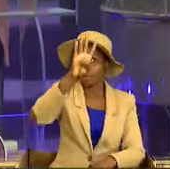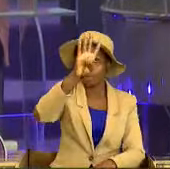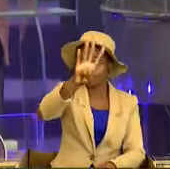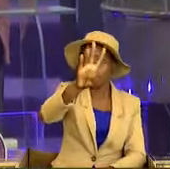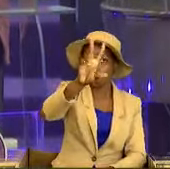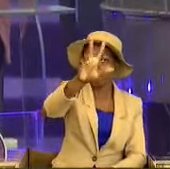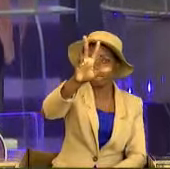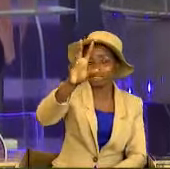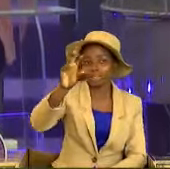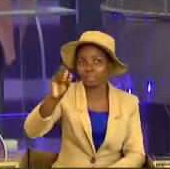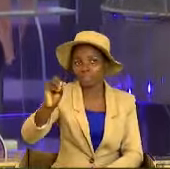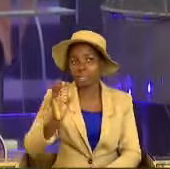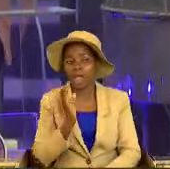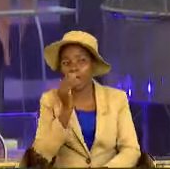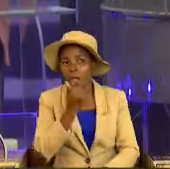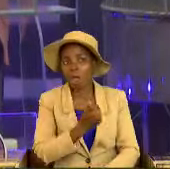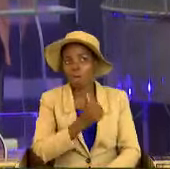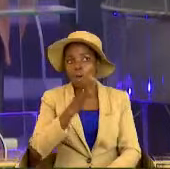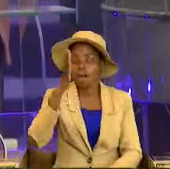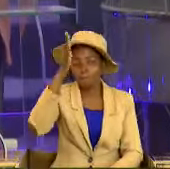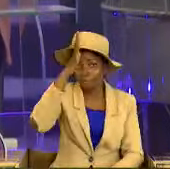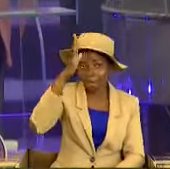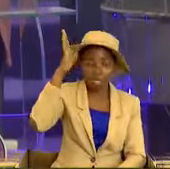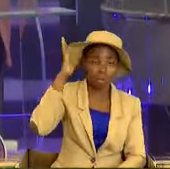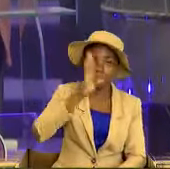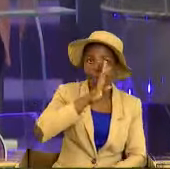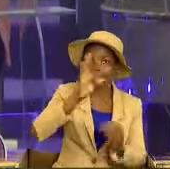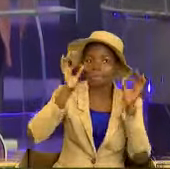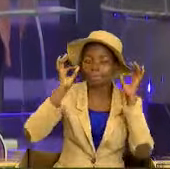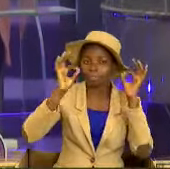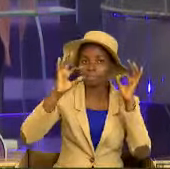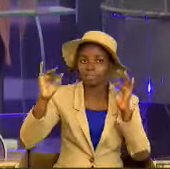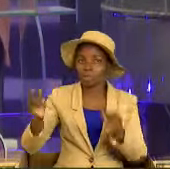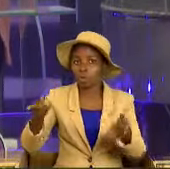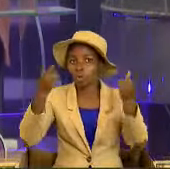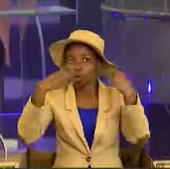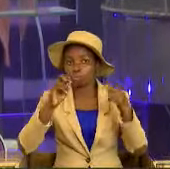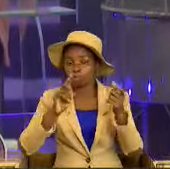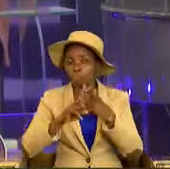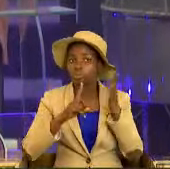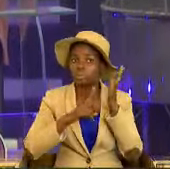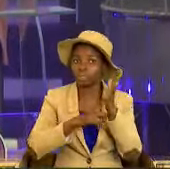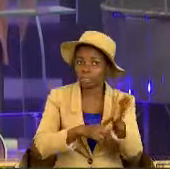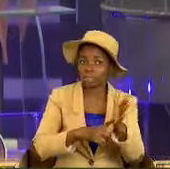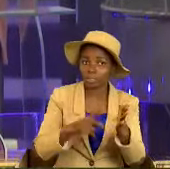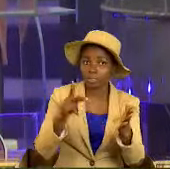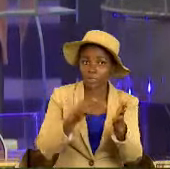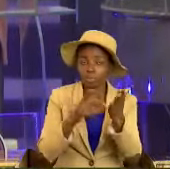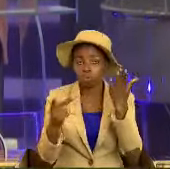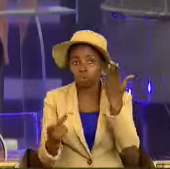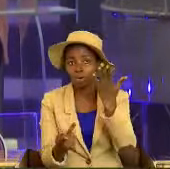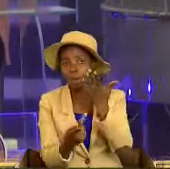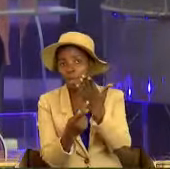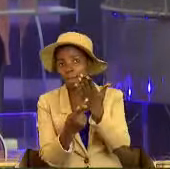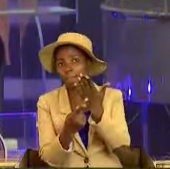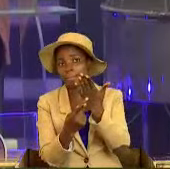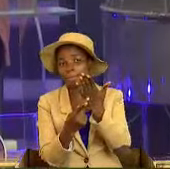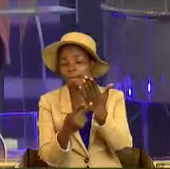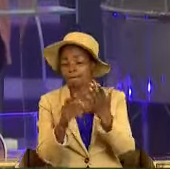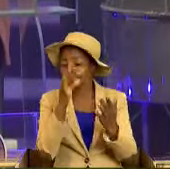the Lord come to this program fasting with a bottle of water and a bottle of